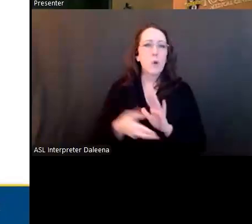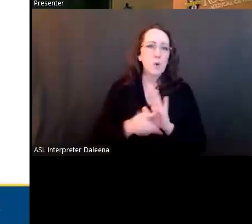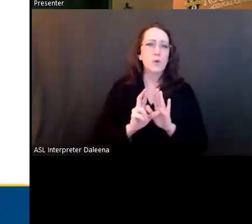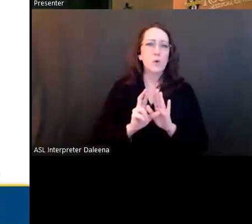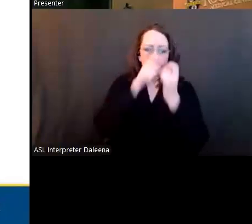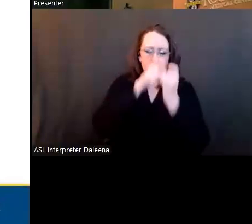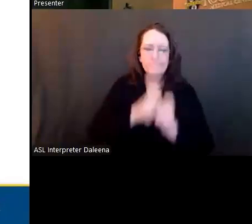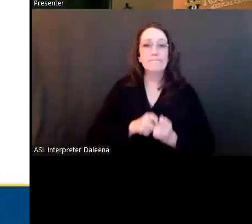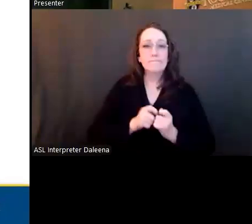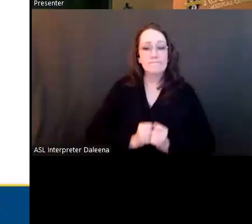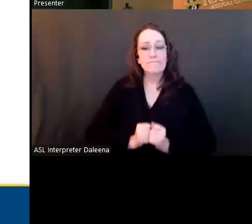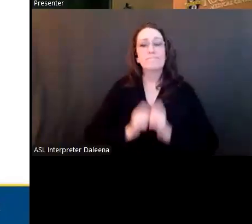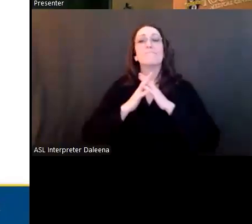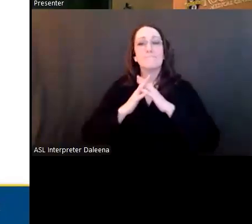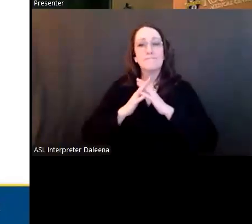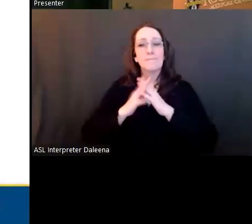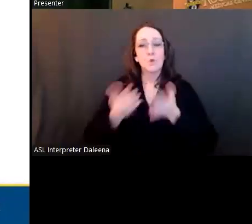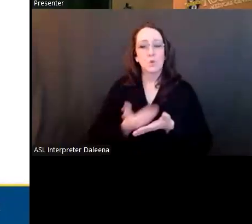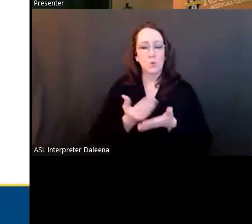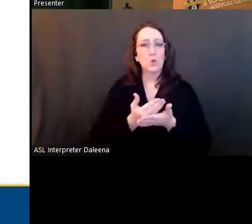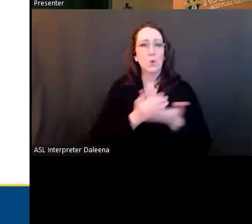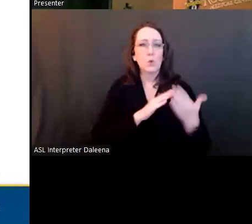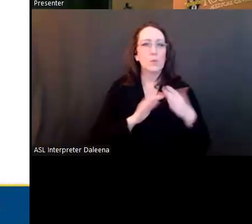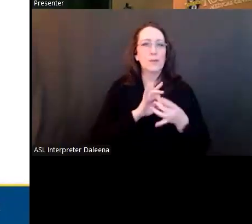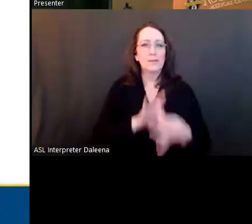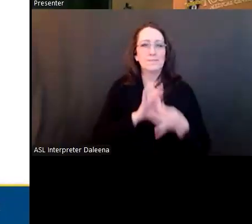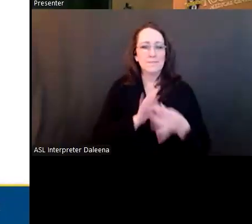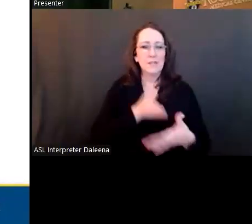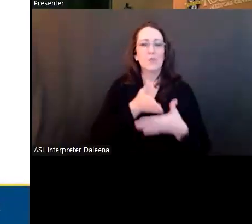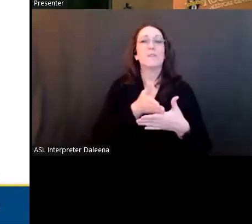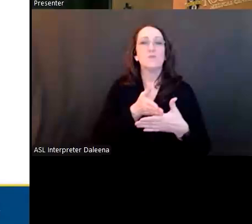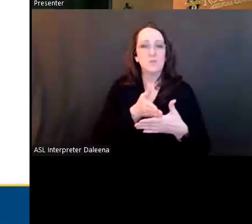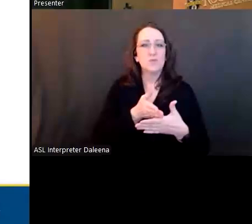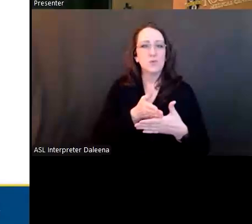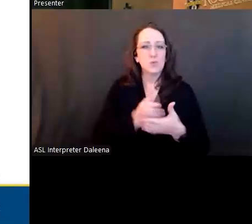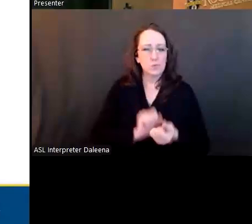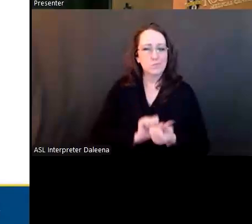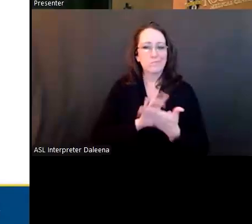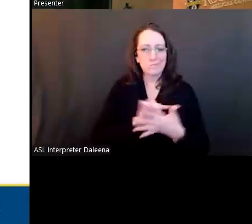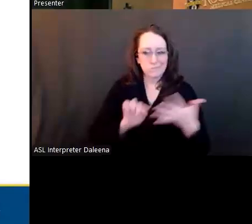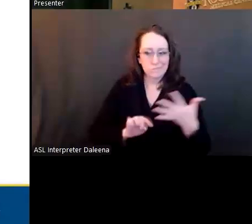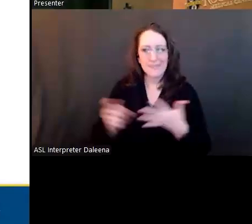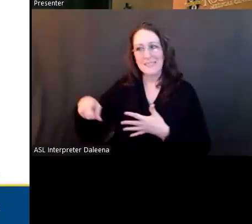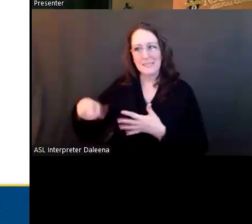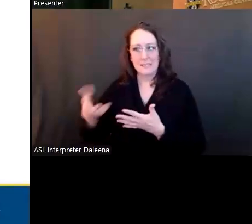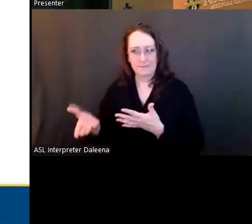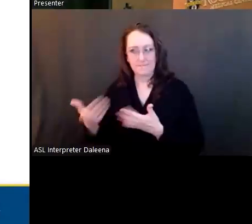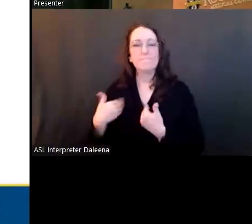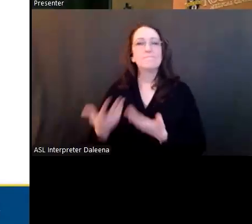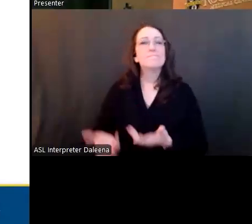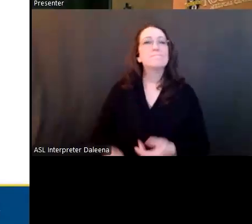the implementation of our new Community Ties intervention to address these needs. I'll then step